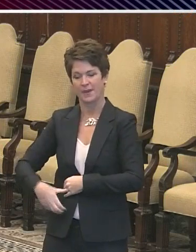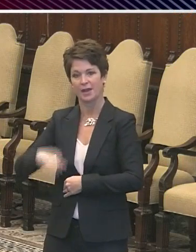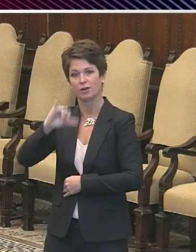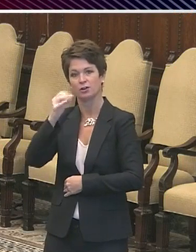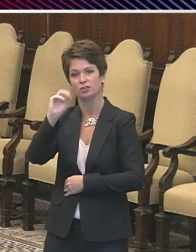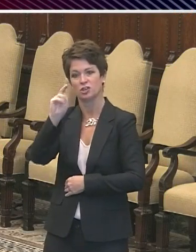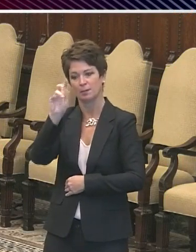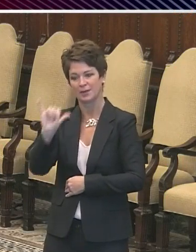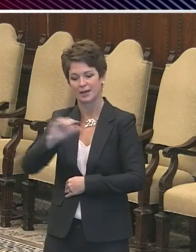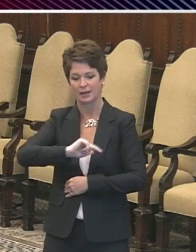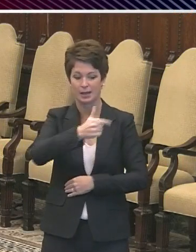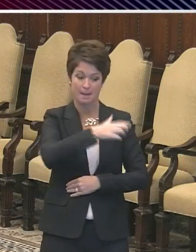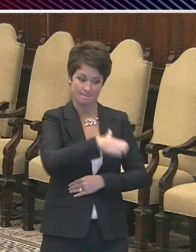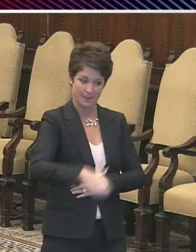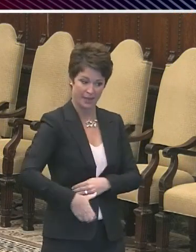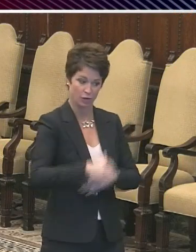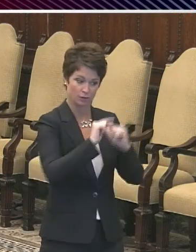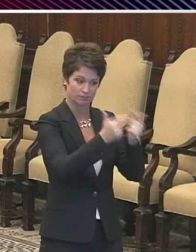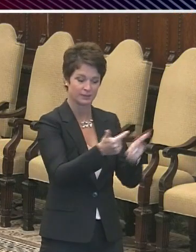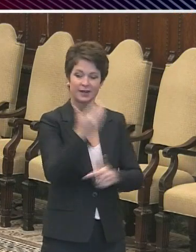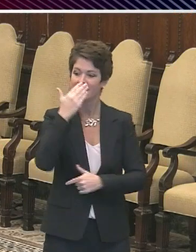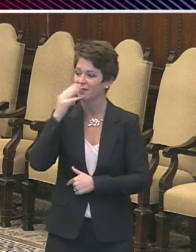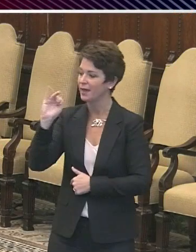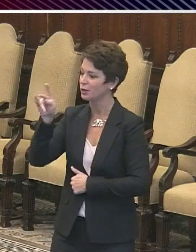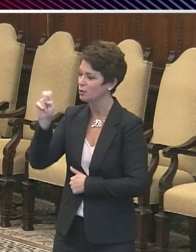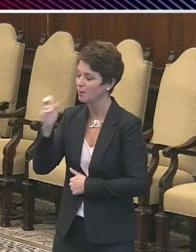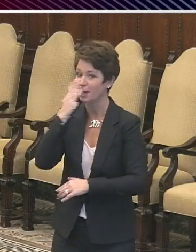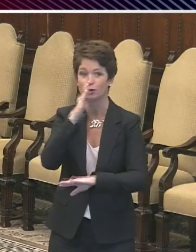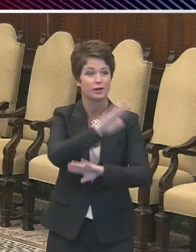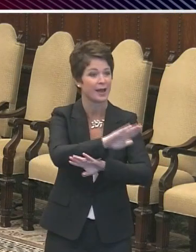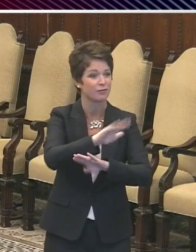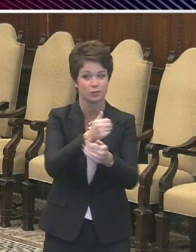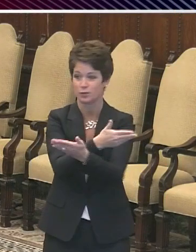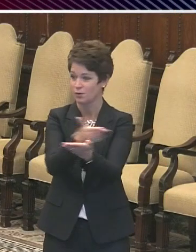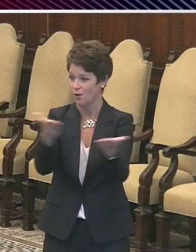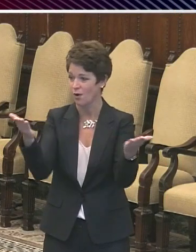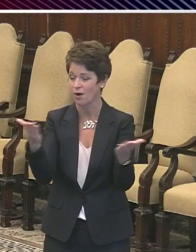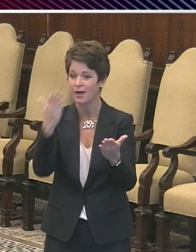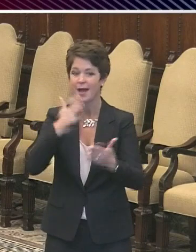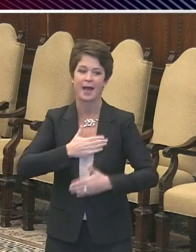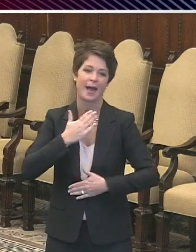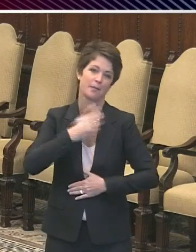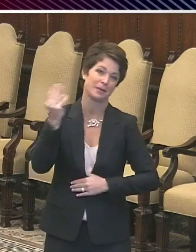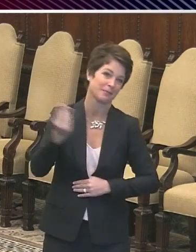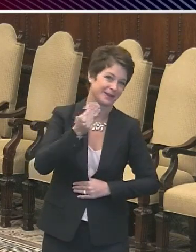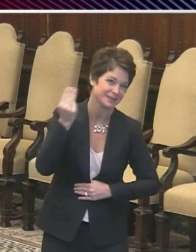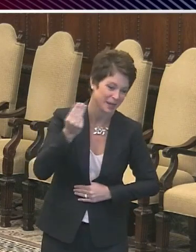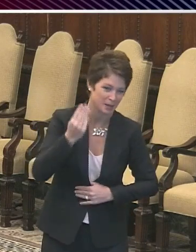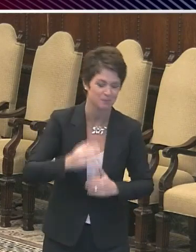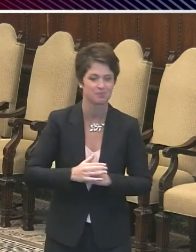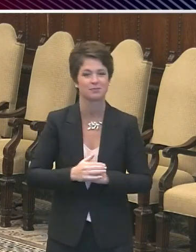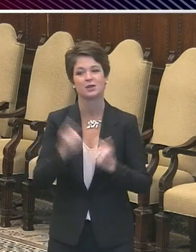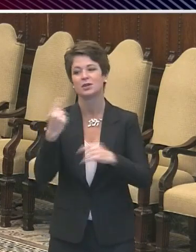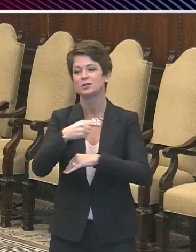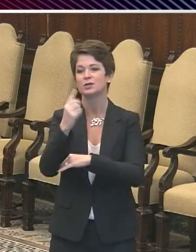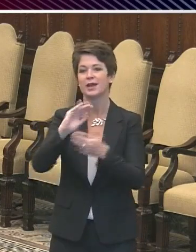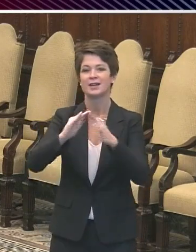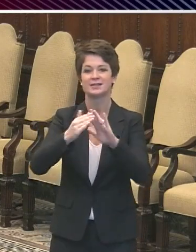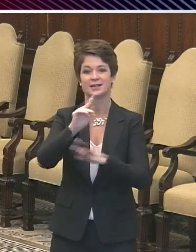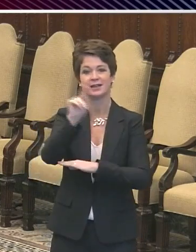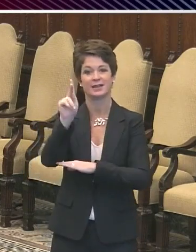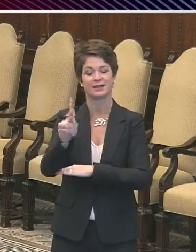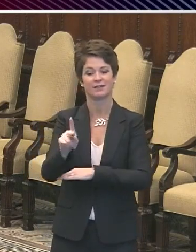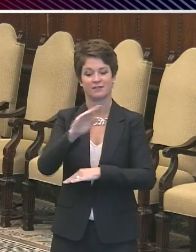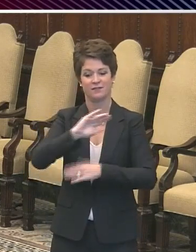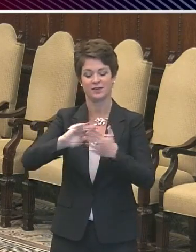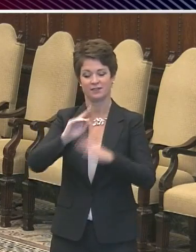Kenney. Mayor, you have the floor. Thanks, Mike. Good afternoon, everybody. Happy Monday. This morning, Philadelphia City Council launched